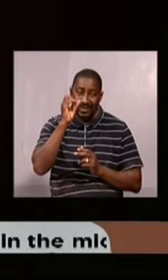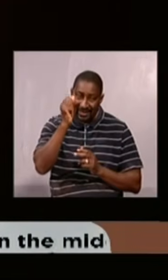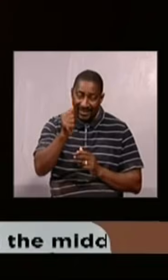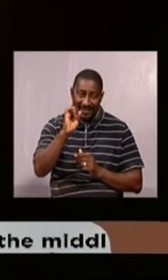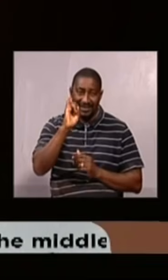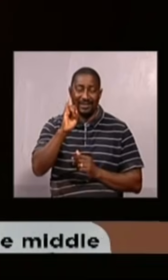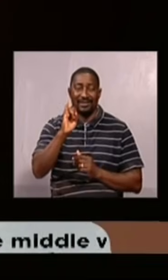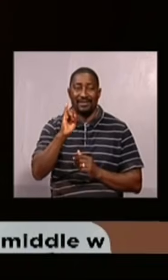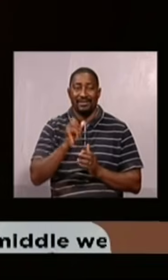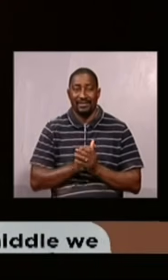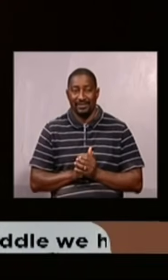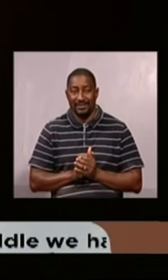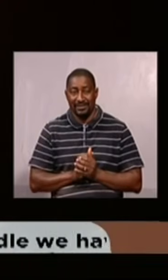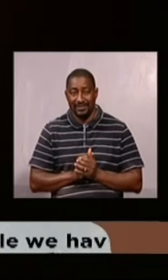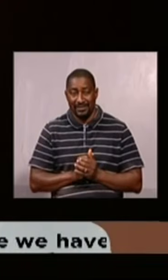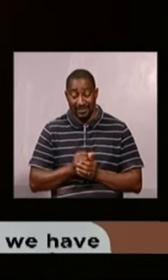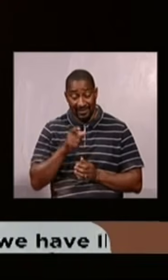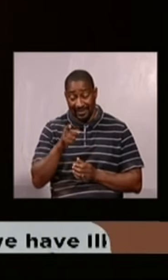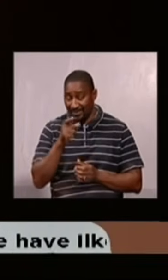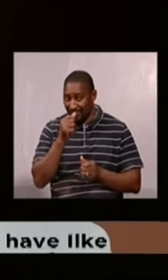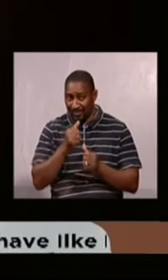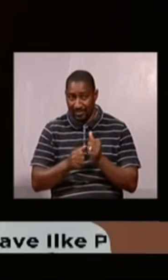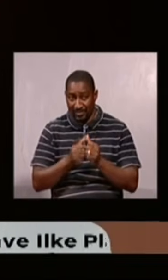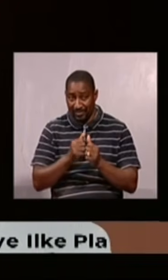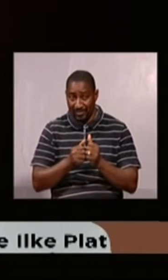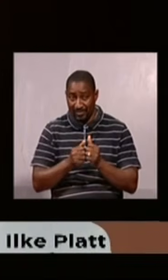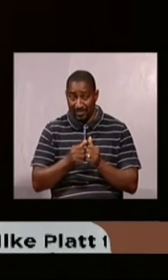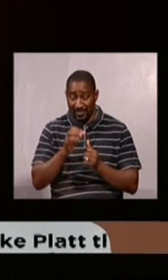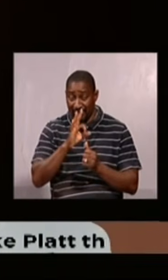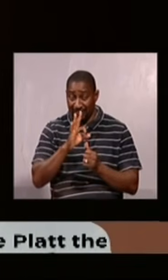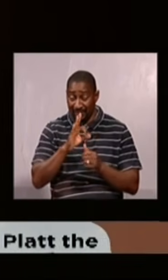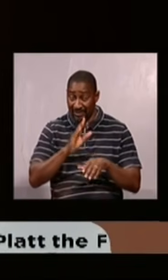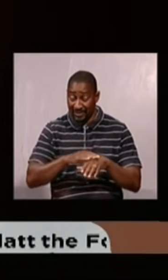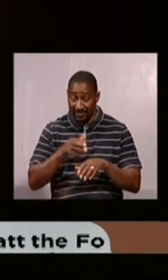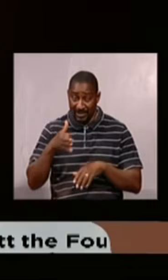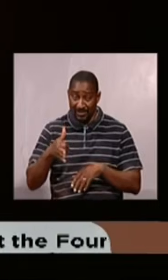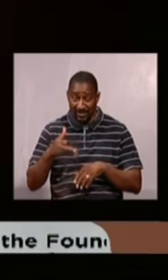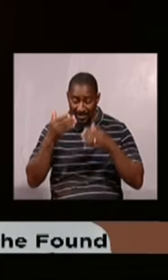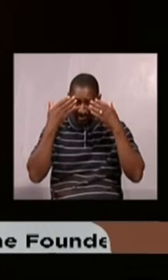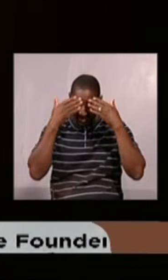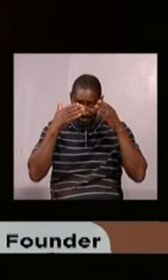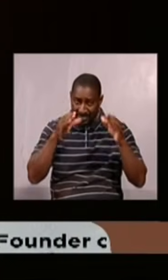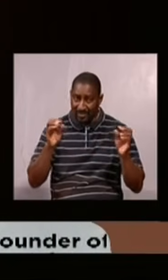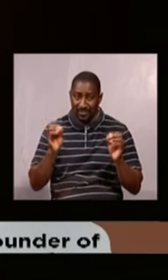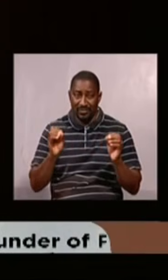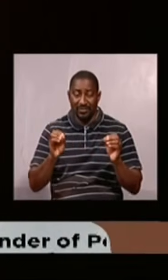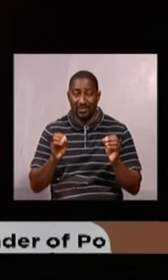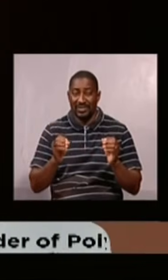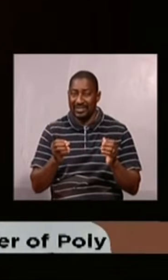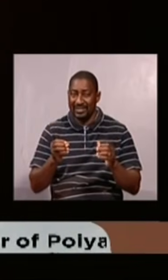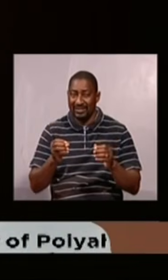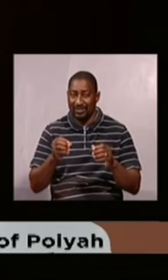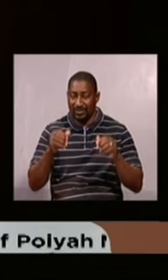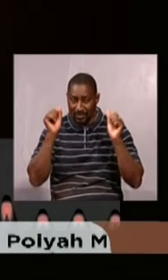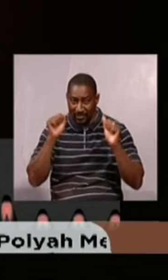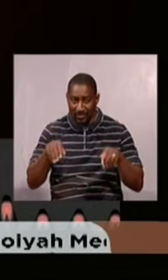And it can really go wrong if in a country like Namibia there is no awareness around it. because it's very quick. You can download an app, make a fake